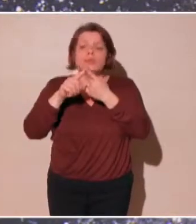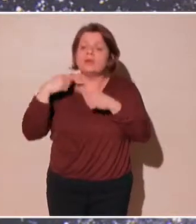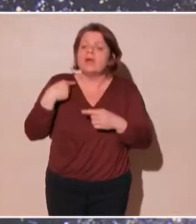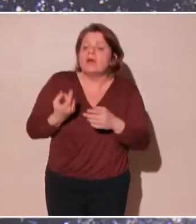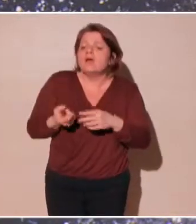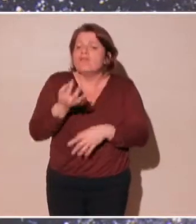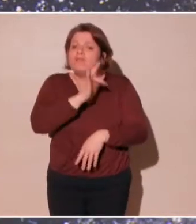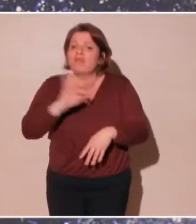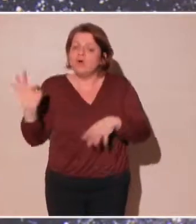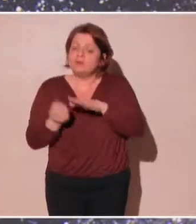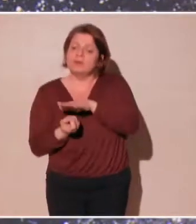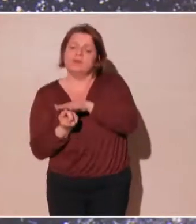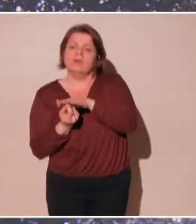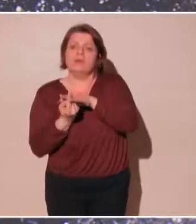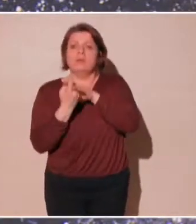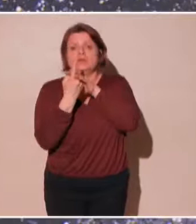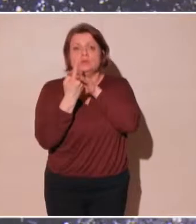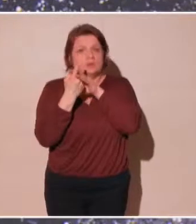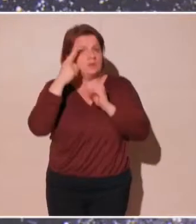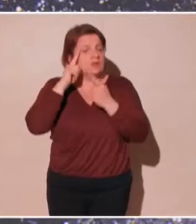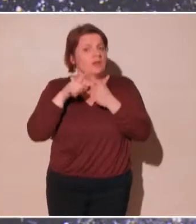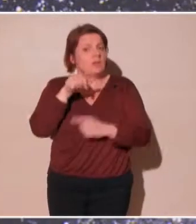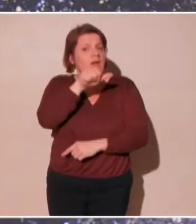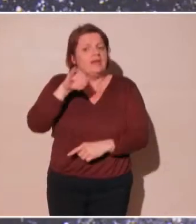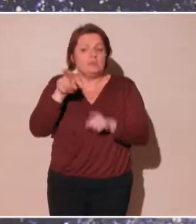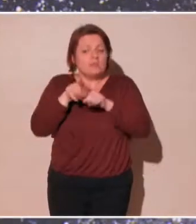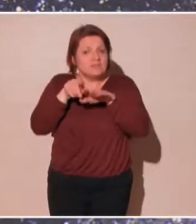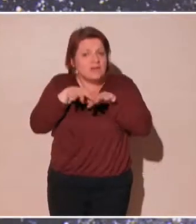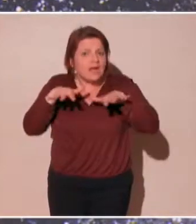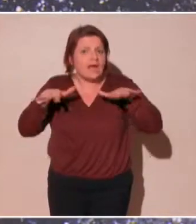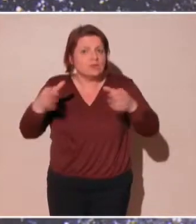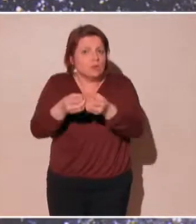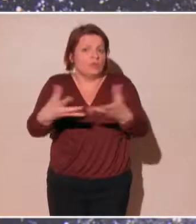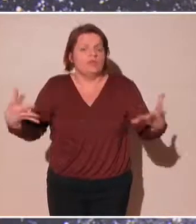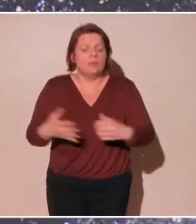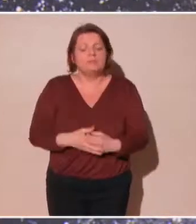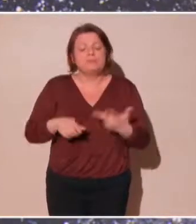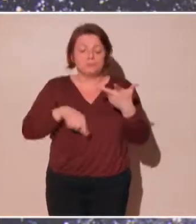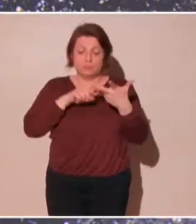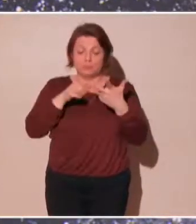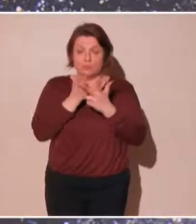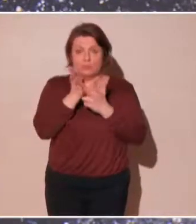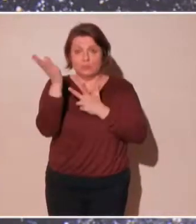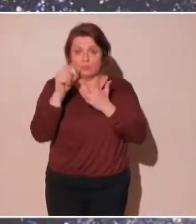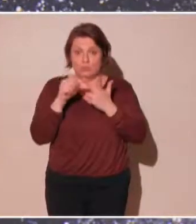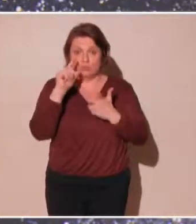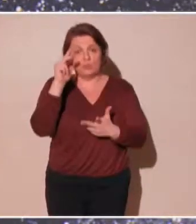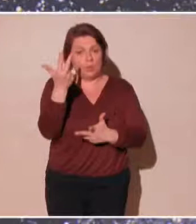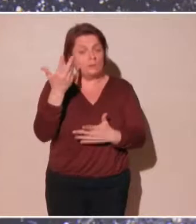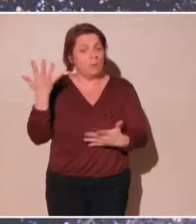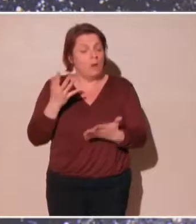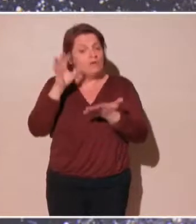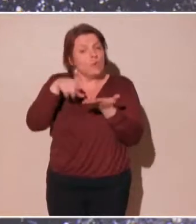can come up with AI champions, or at least encourage them to develop further. Third area